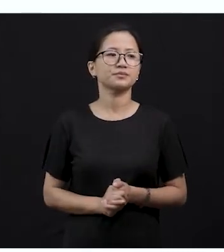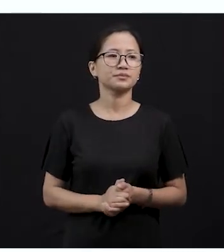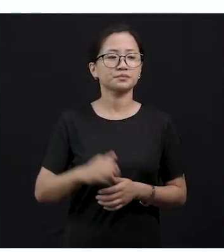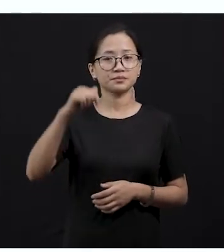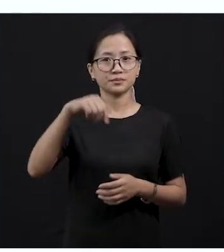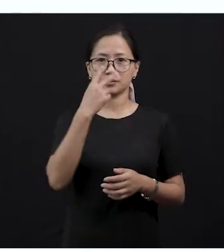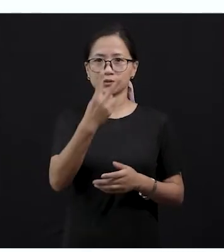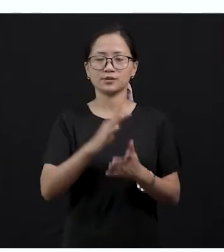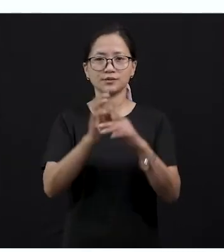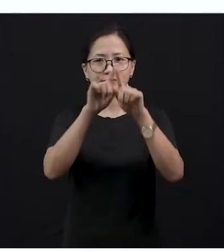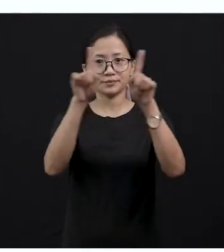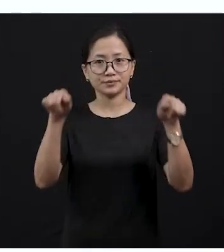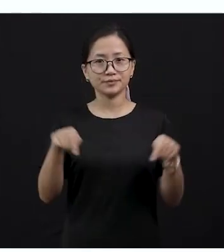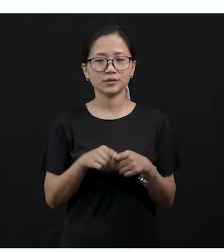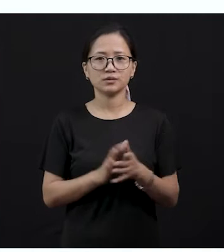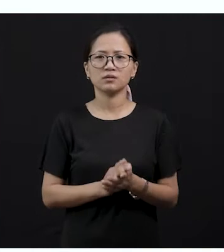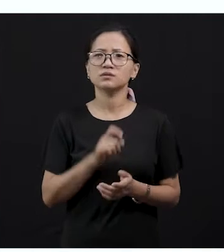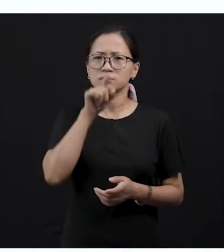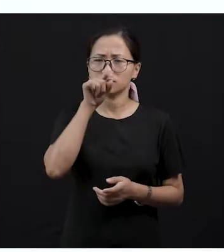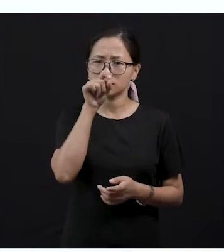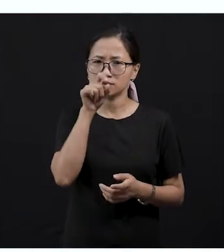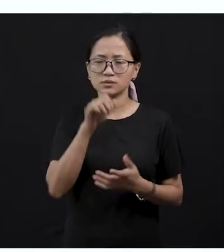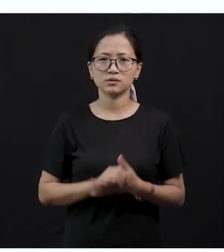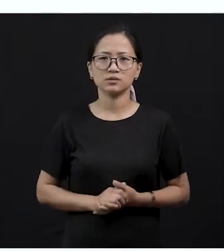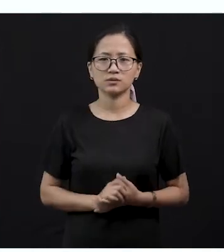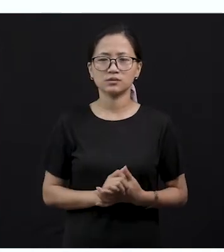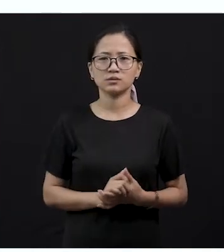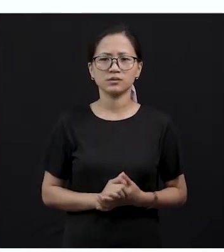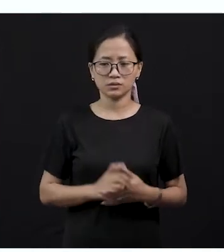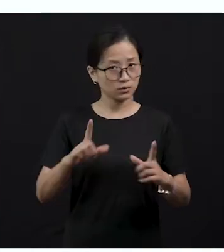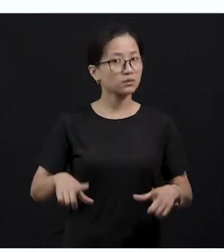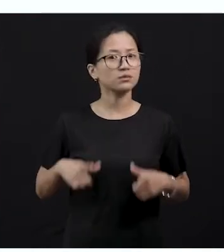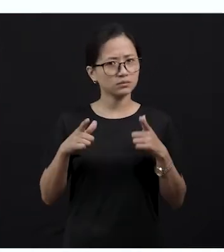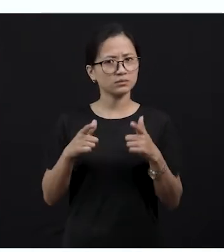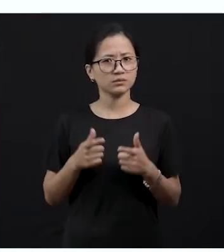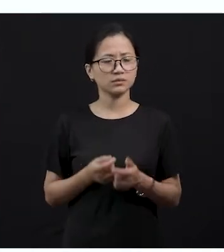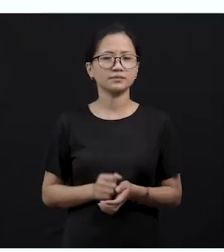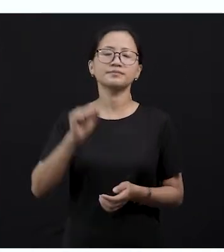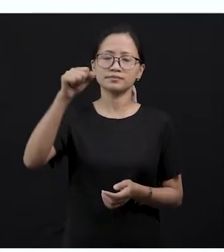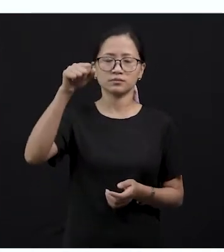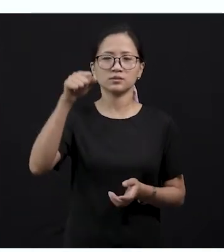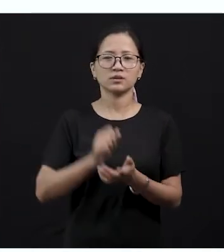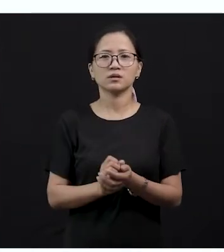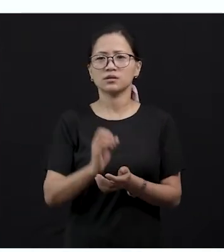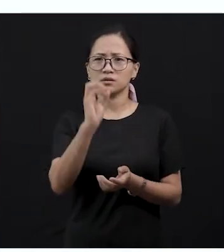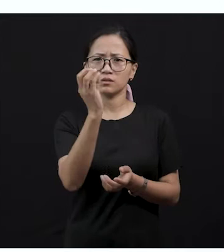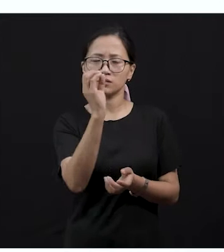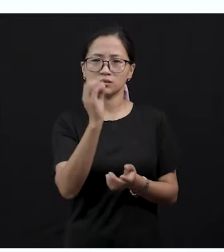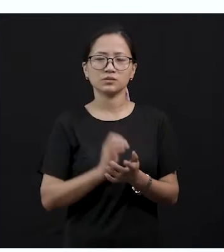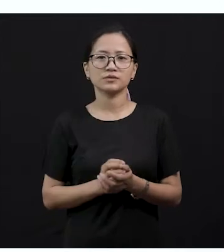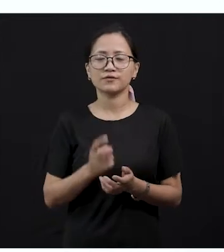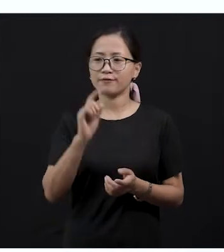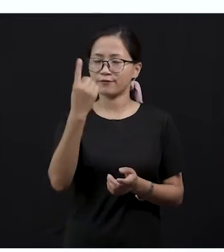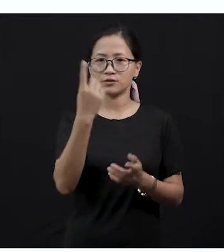And this hen, okay, or a chicken, are they living? Yes, they are living. Why? Because they show